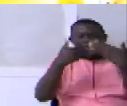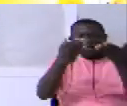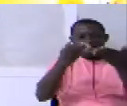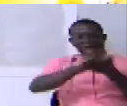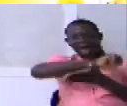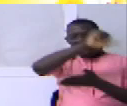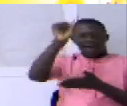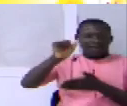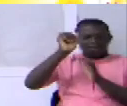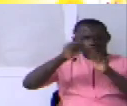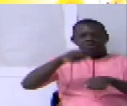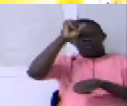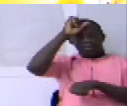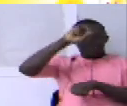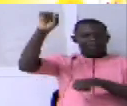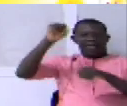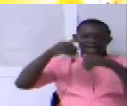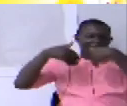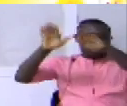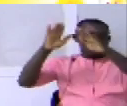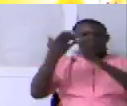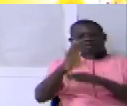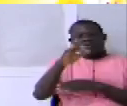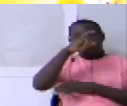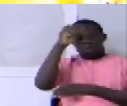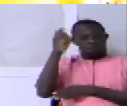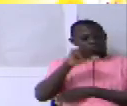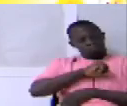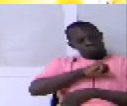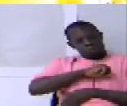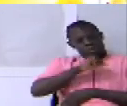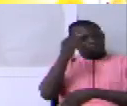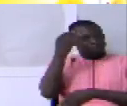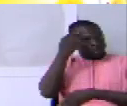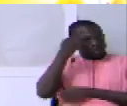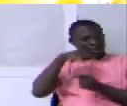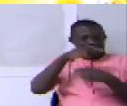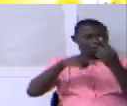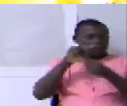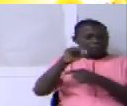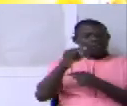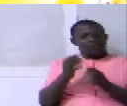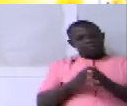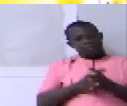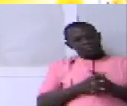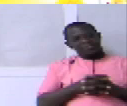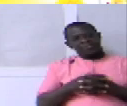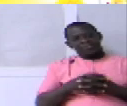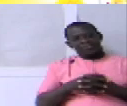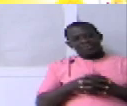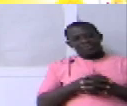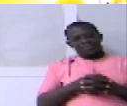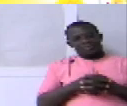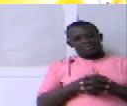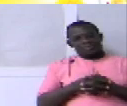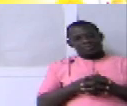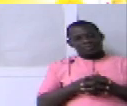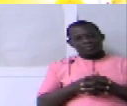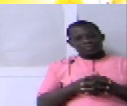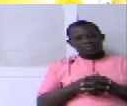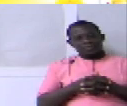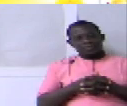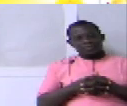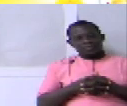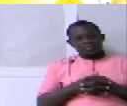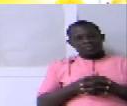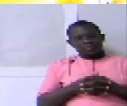manyine fahamu ntolu do ko lalu. Ndel ganyine mira no motumoko. Mo mon dimbe do ko la man sakunda president sita no le do ko la wala asibai